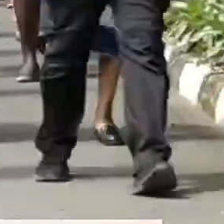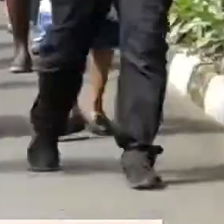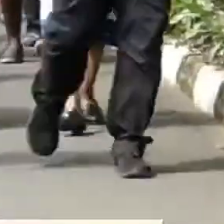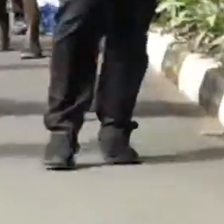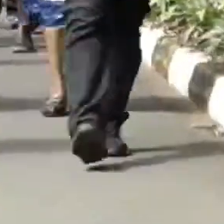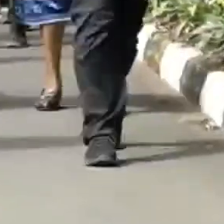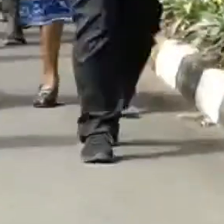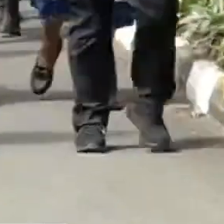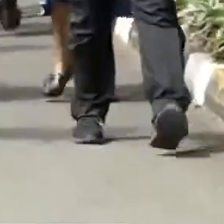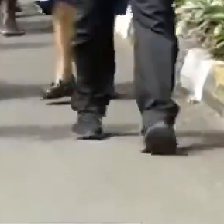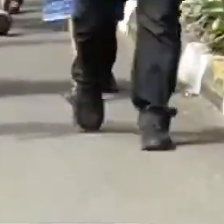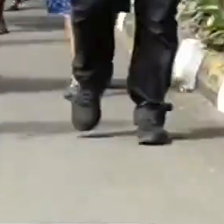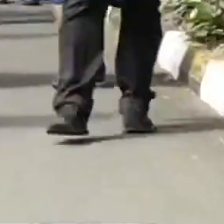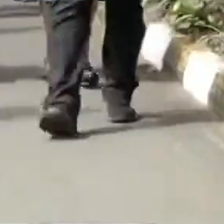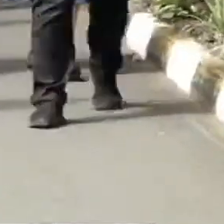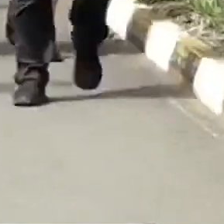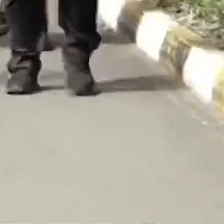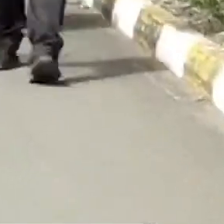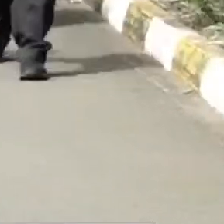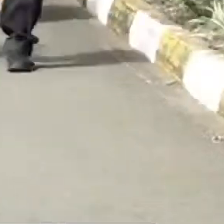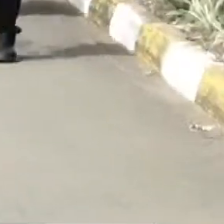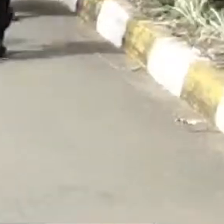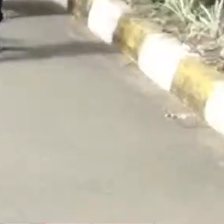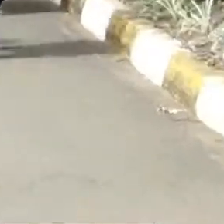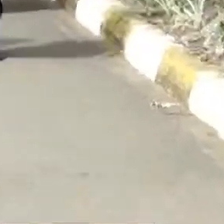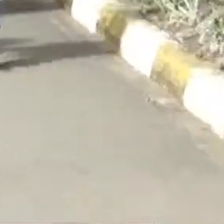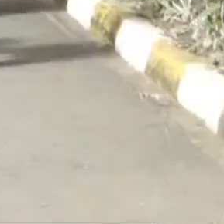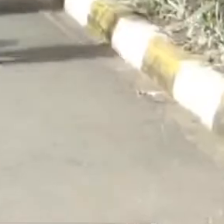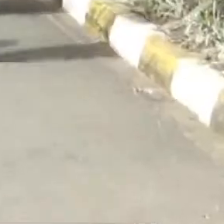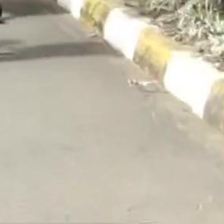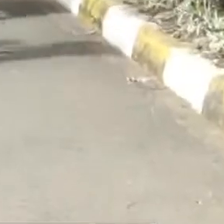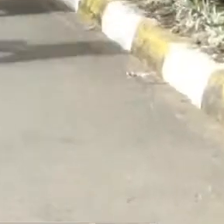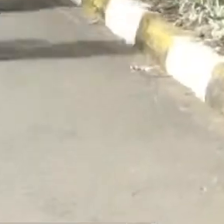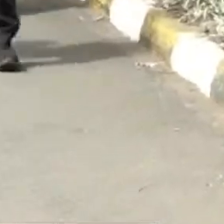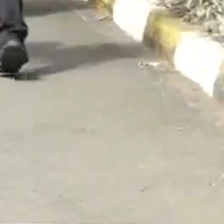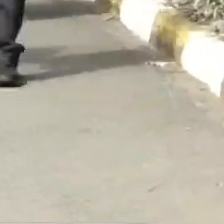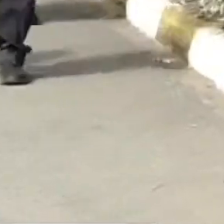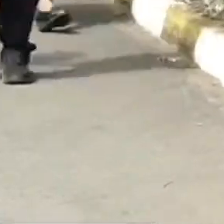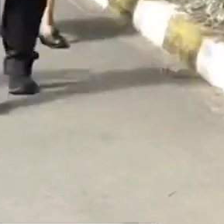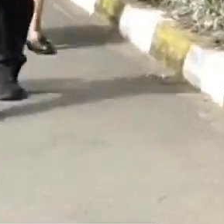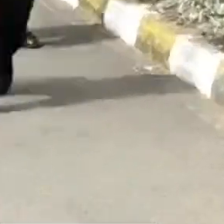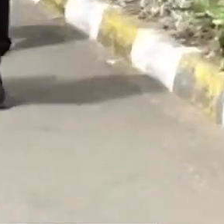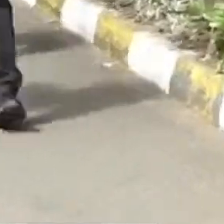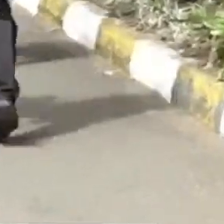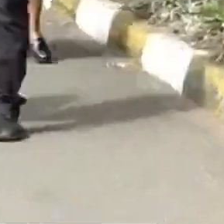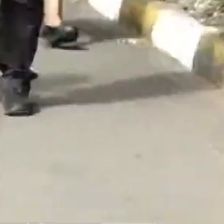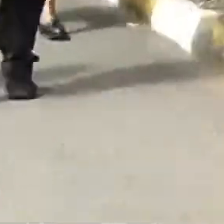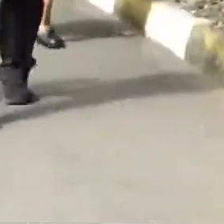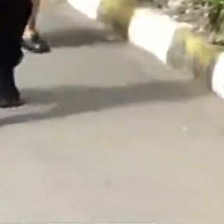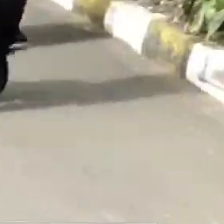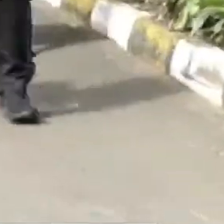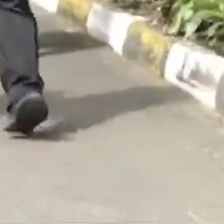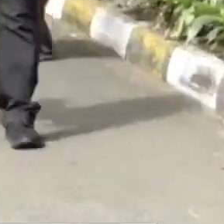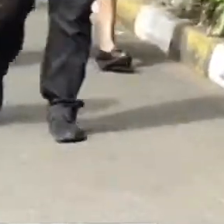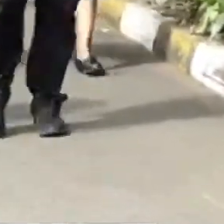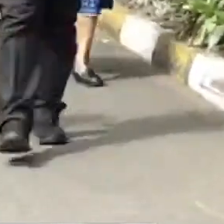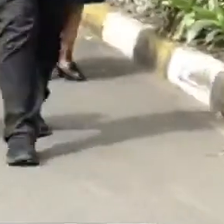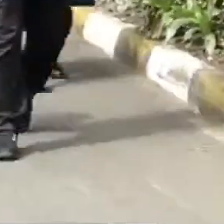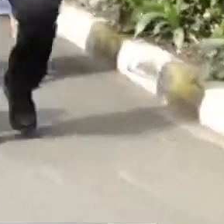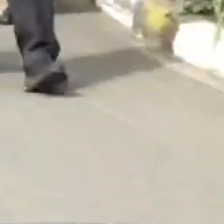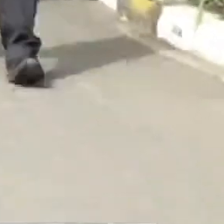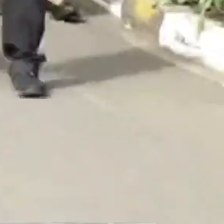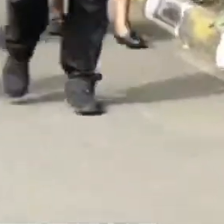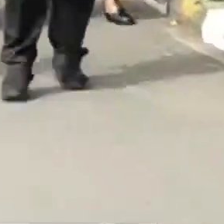Professor Paul Wainaina, said that there was a need for individuals to seek self-care or support loved ones in seeking professional